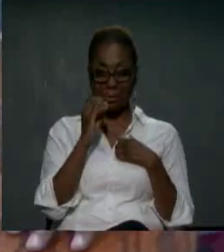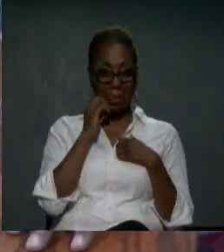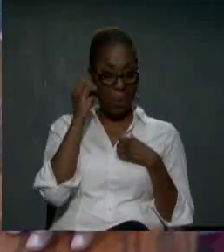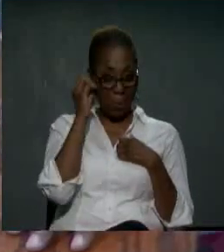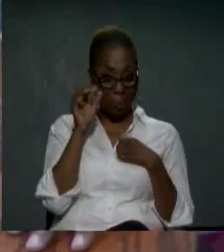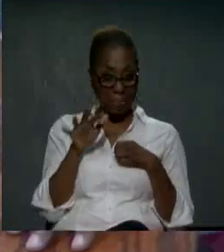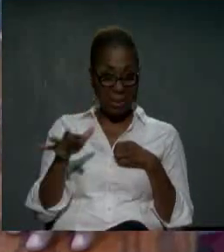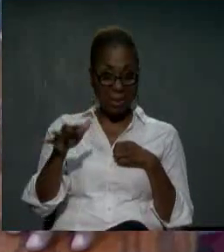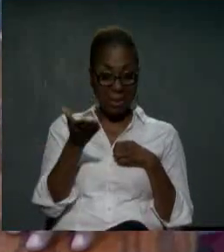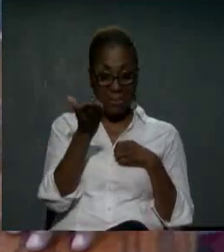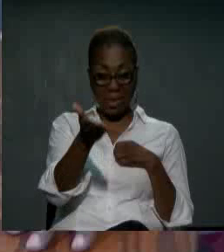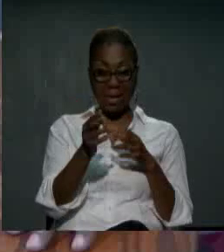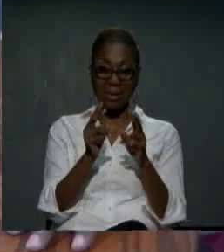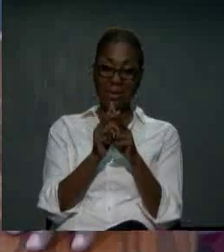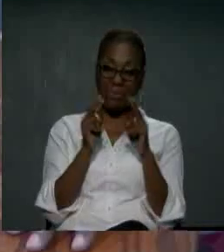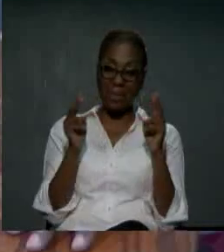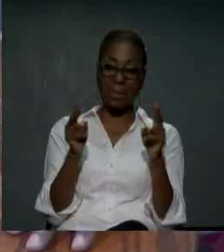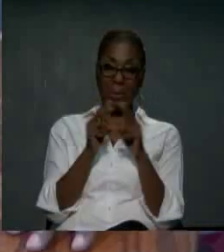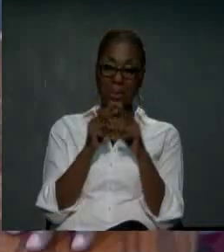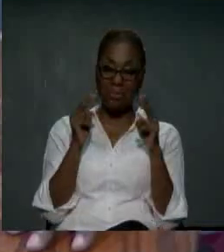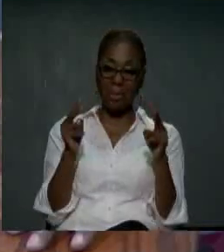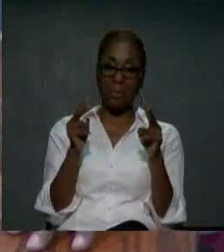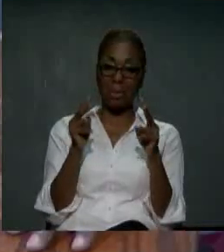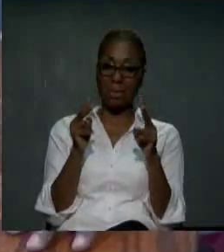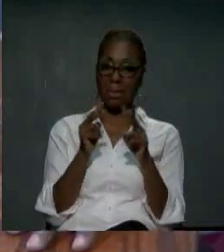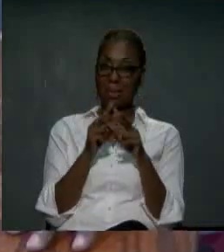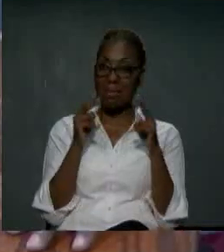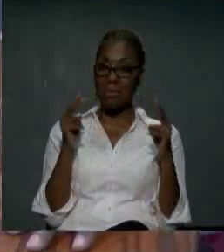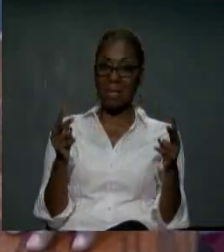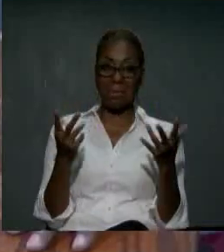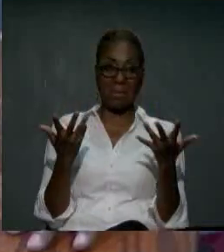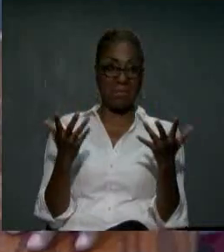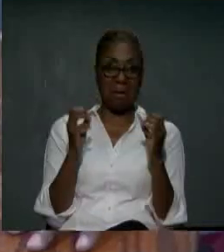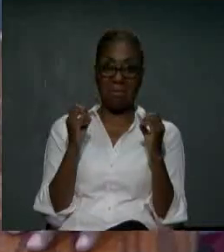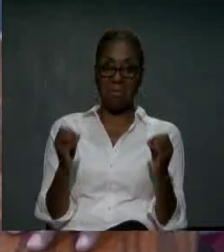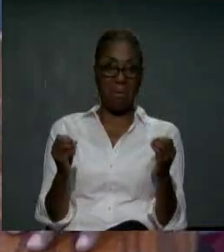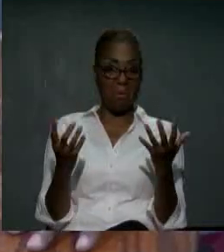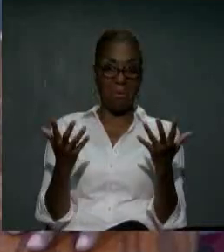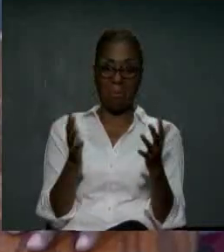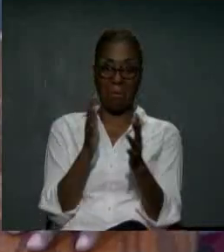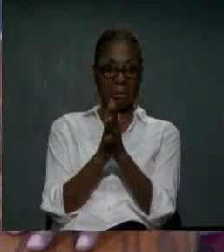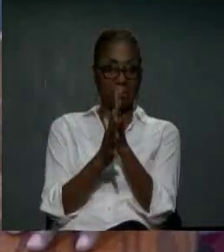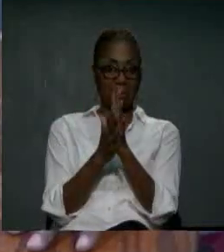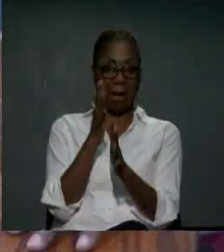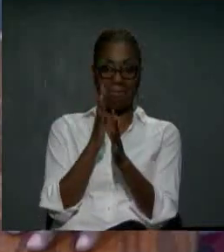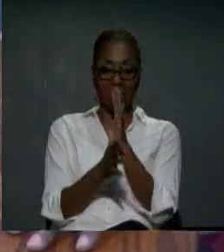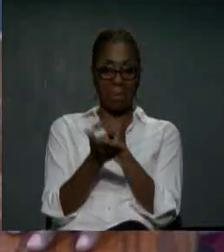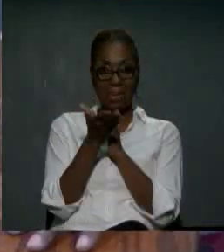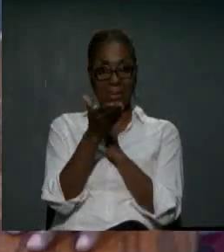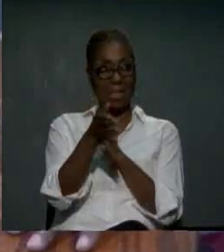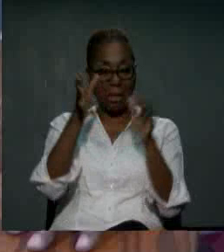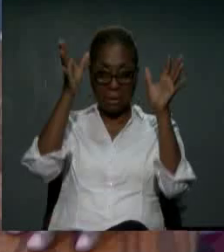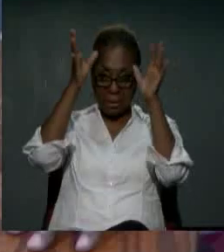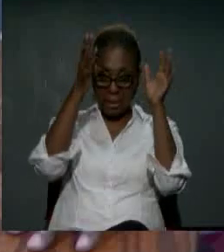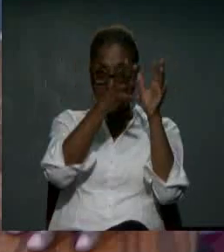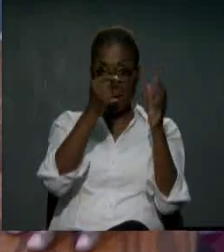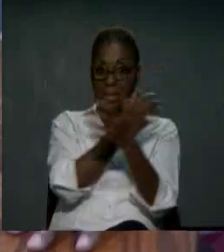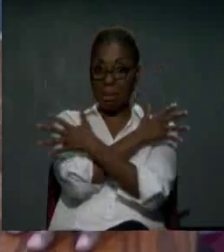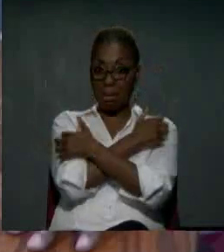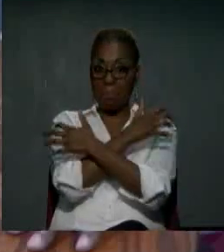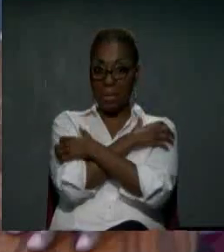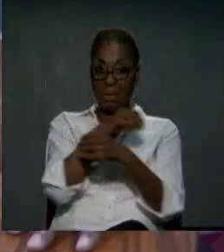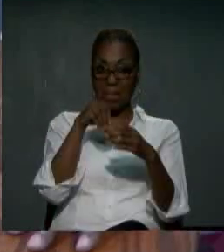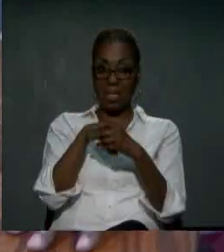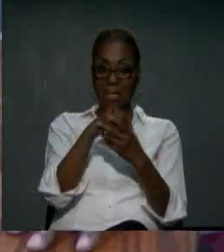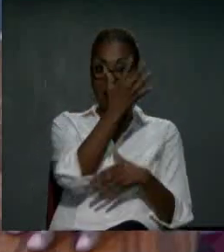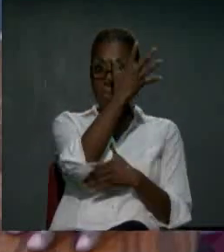houses there. It's very, very, very no travel. Only thing over in there now is deer and maybe a bear up in that big